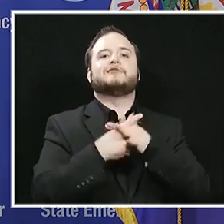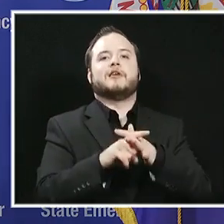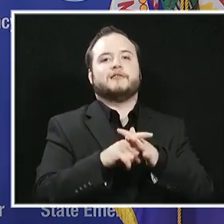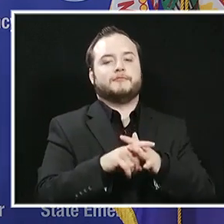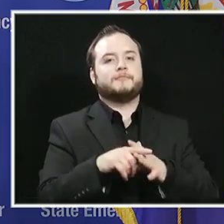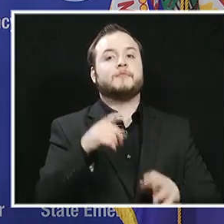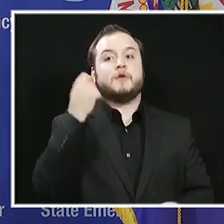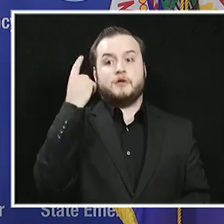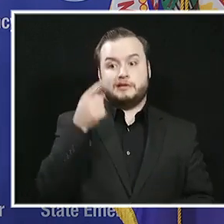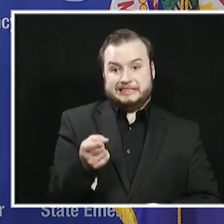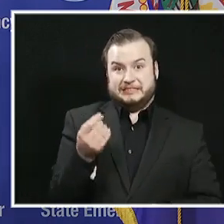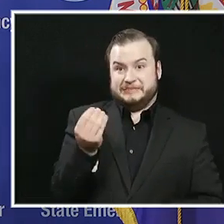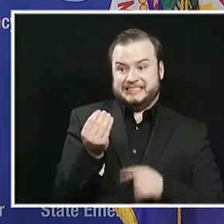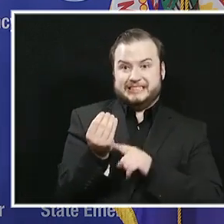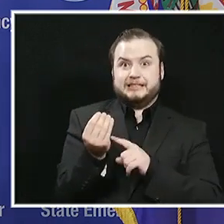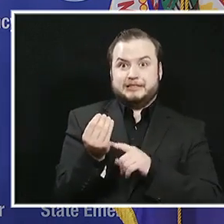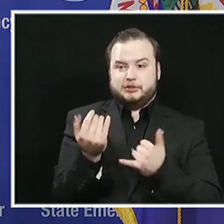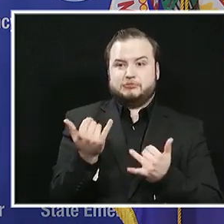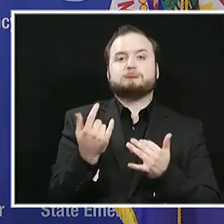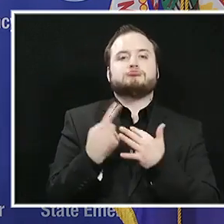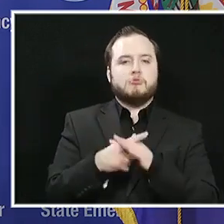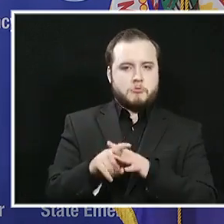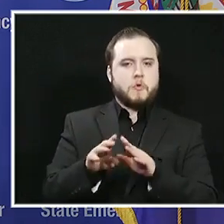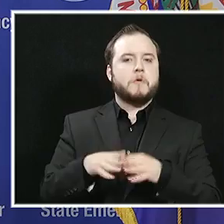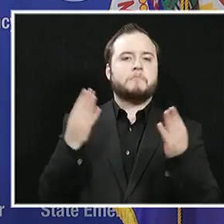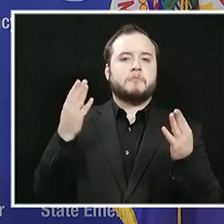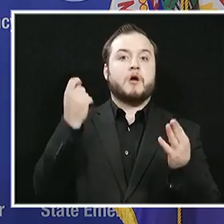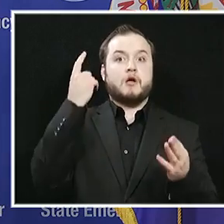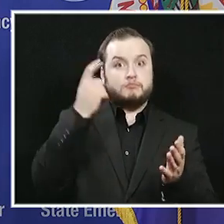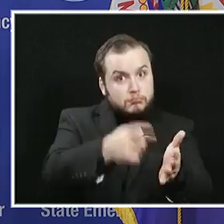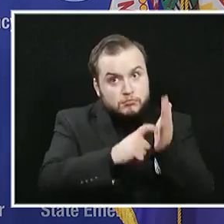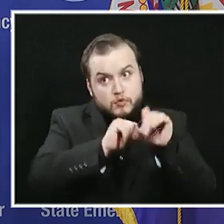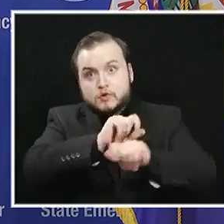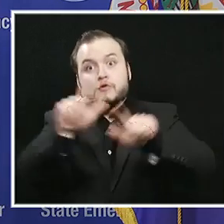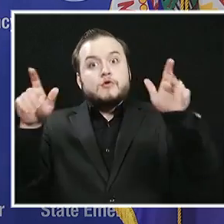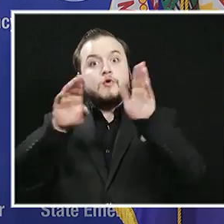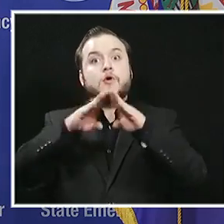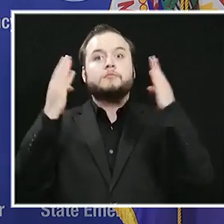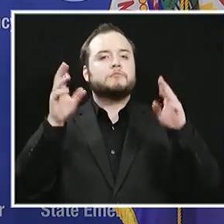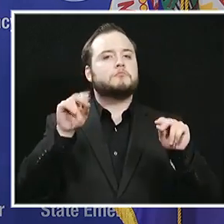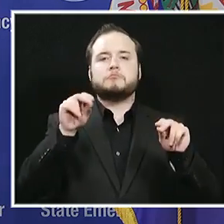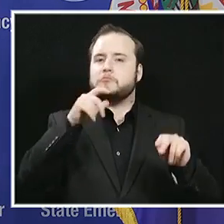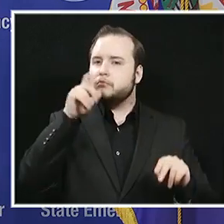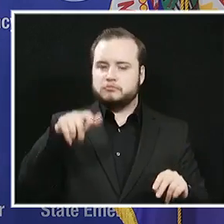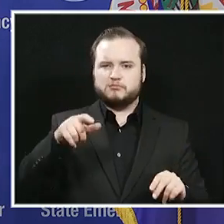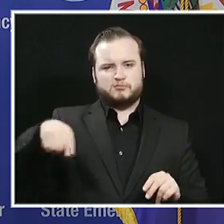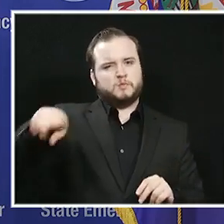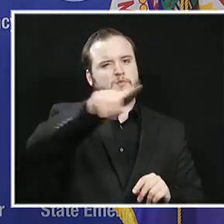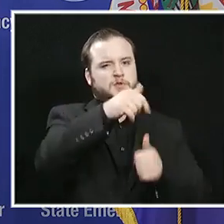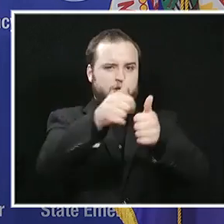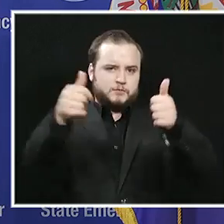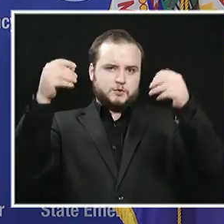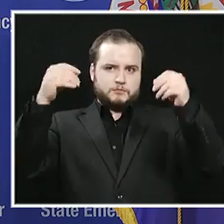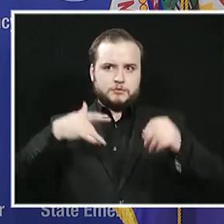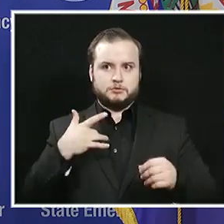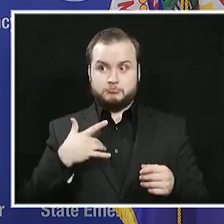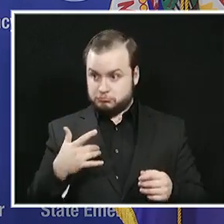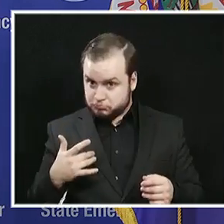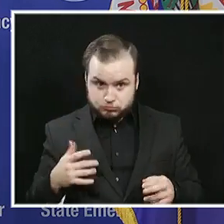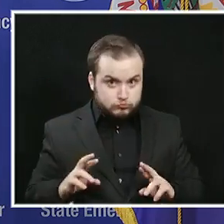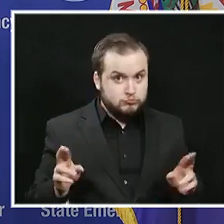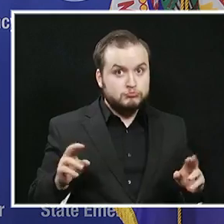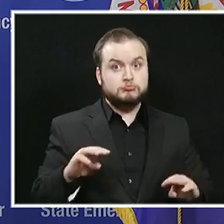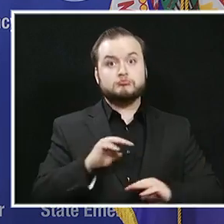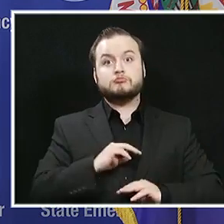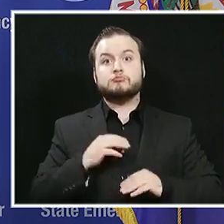for retailers, they'll be really relying on what is my consumer going to feel good about? Because if the consumer doesn't come back, there's really no need